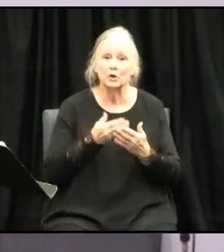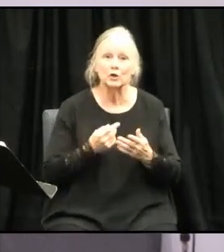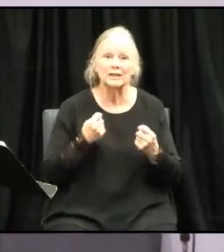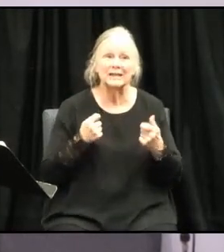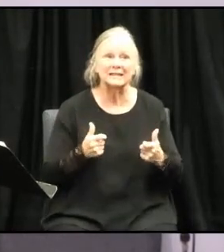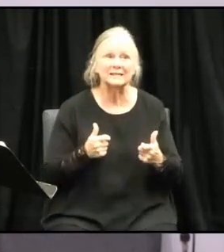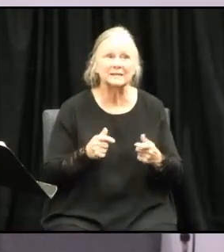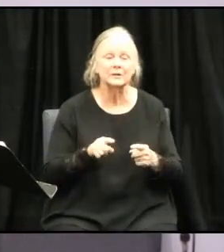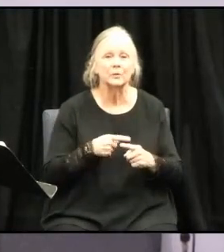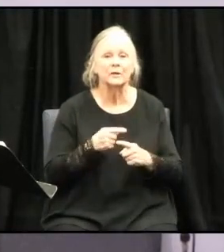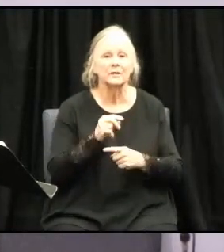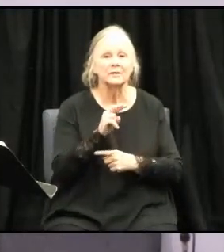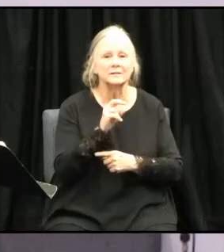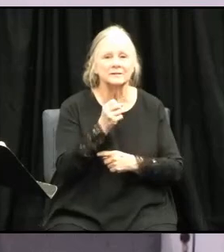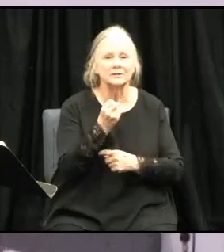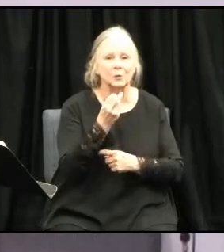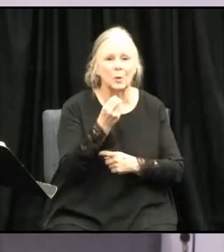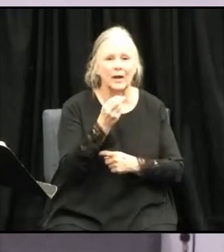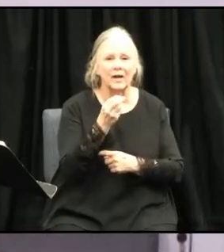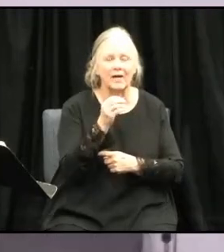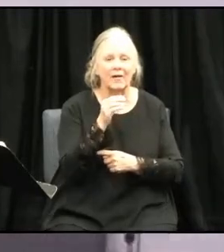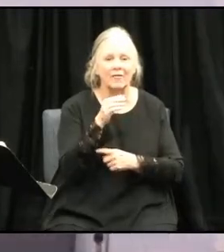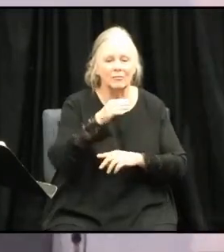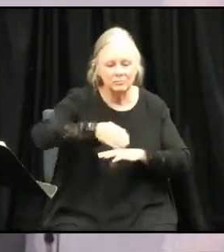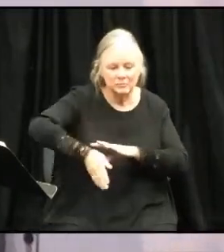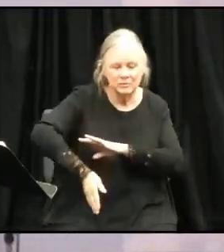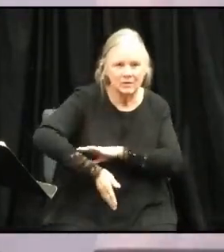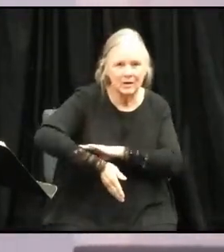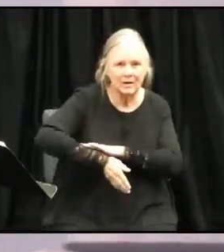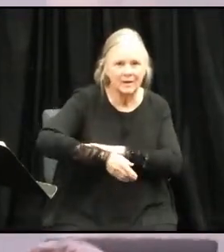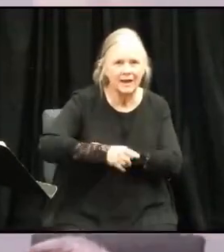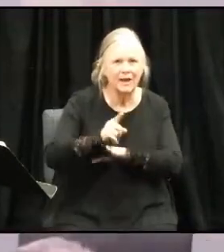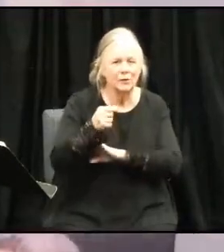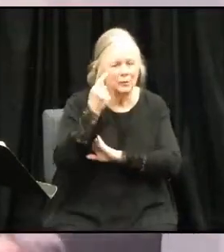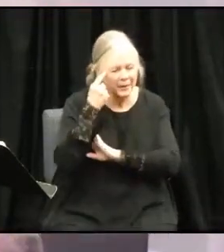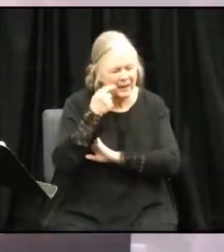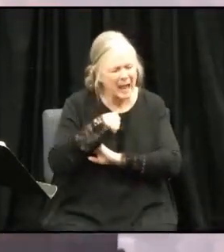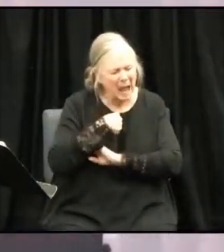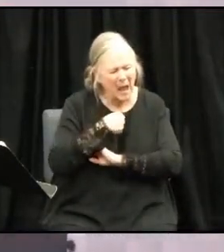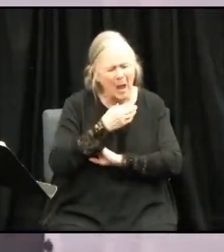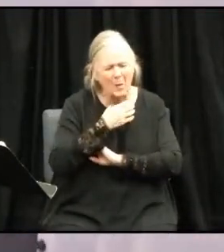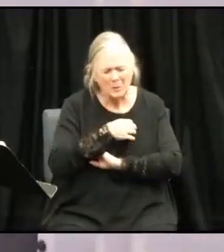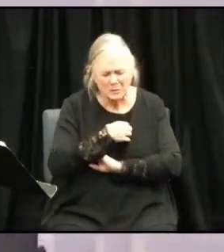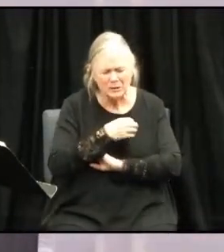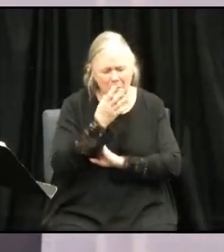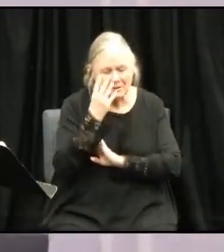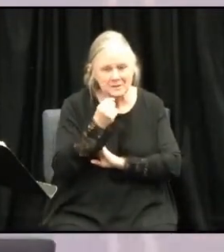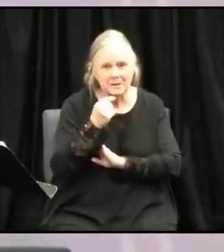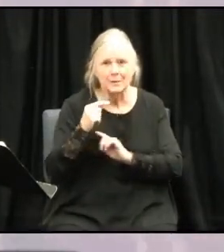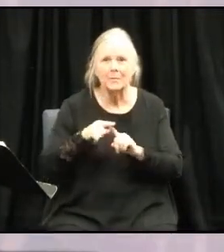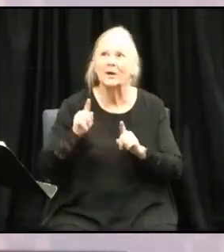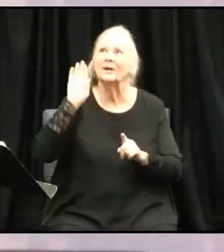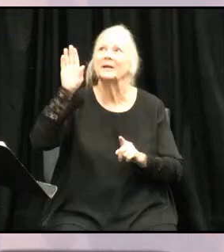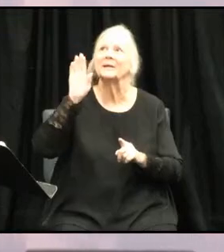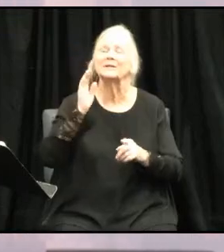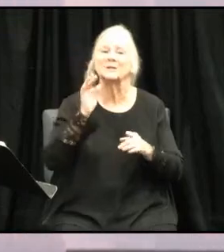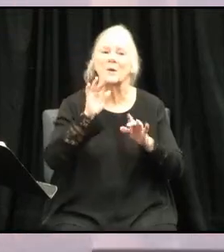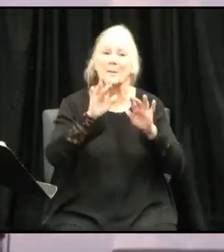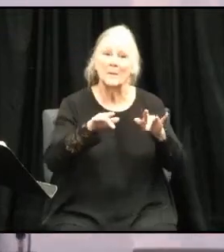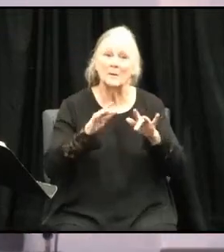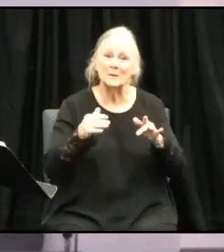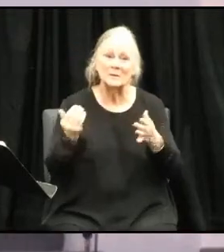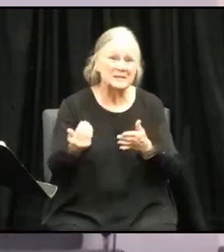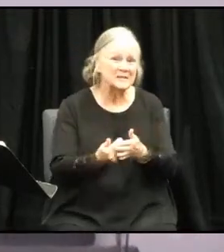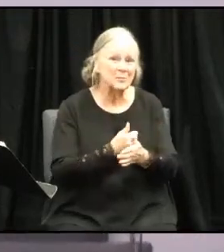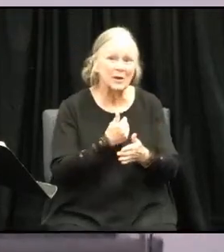it hits 12:00 and you really wish you were asleep, but you're not, you say, well, at least His mercy is brand new today, and it's